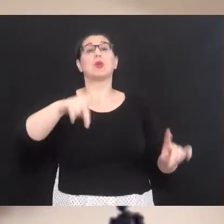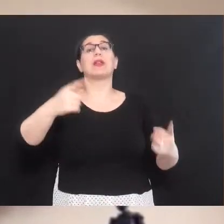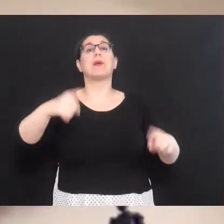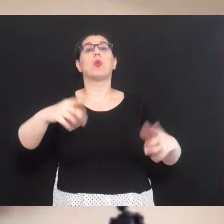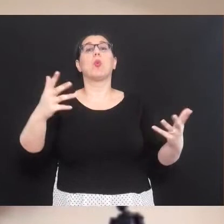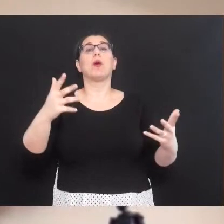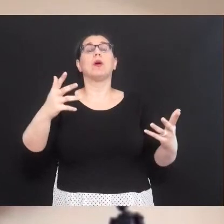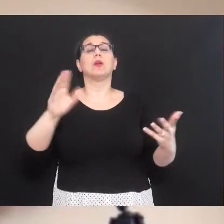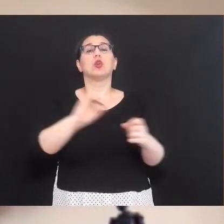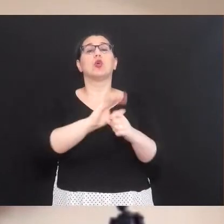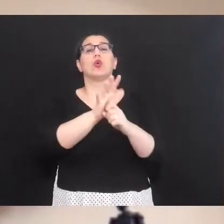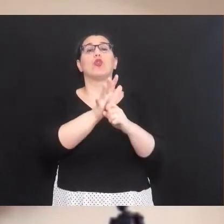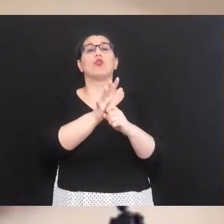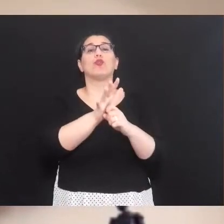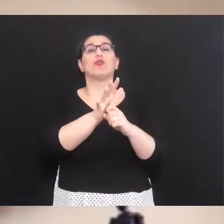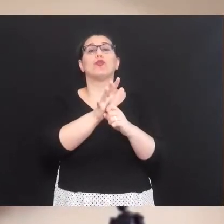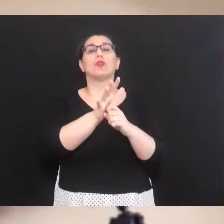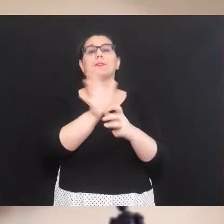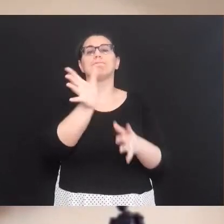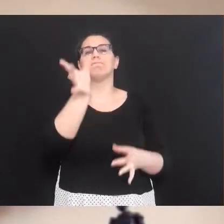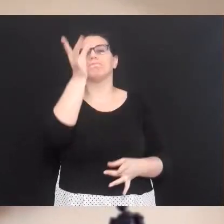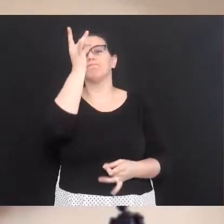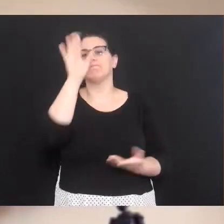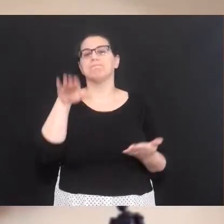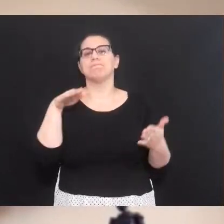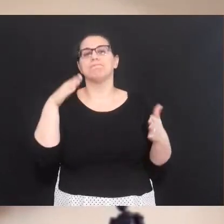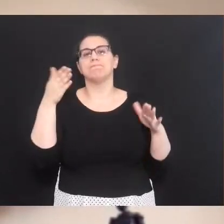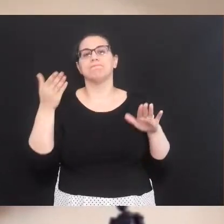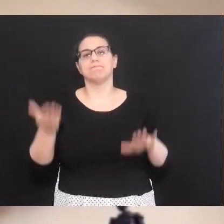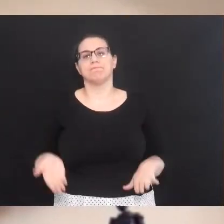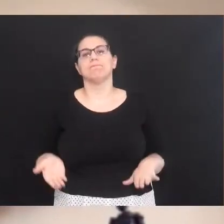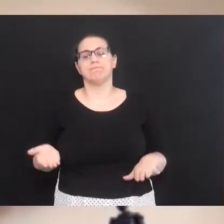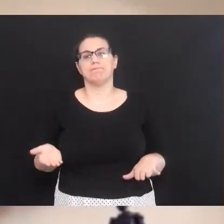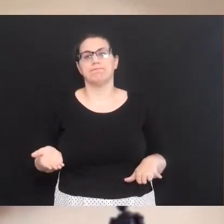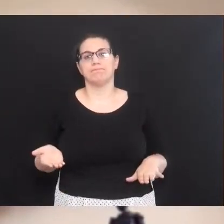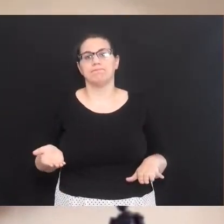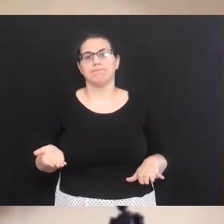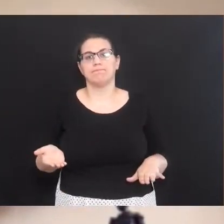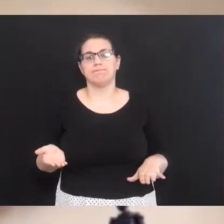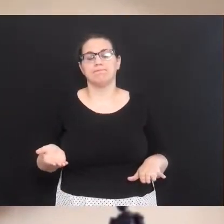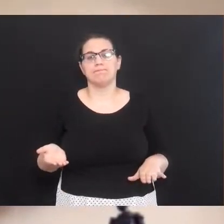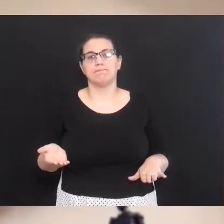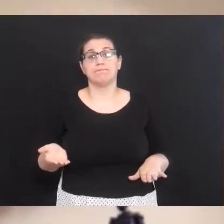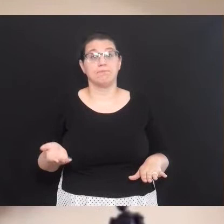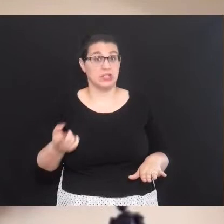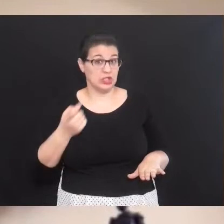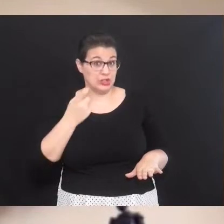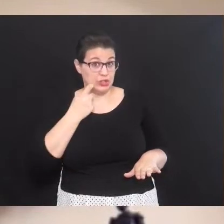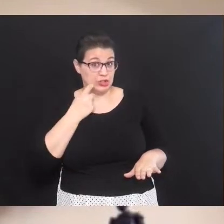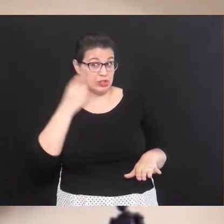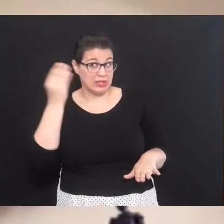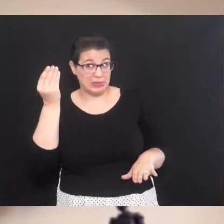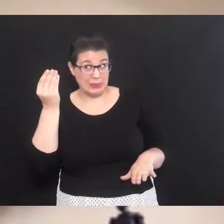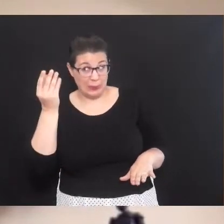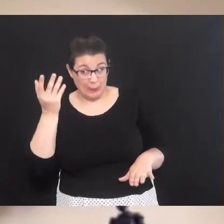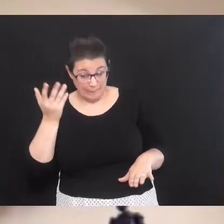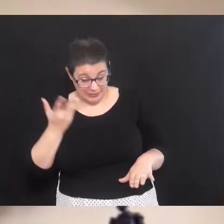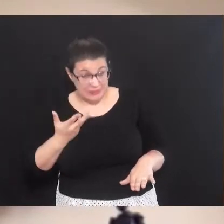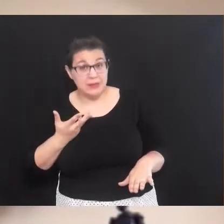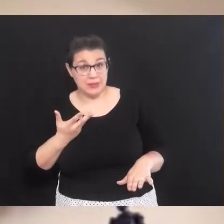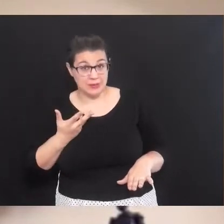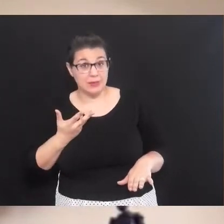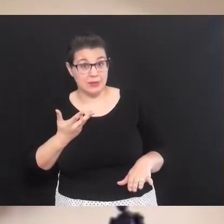their COVID disease. I was just informed as we came on the press conference from